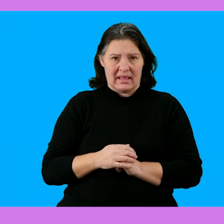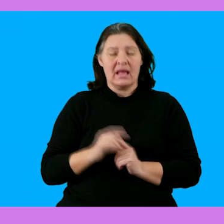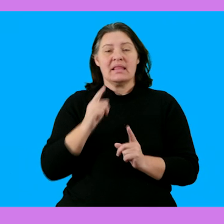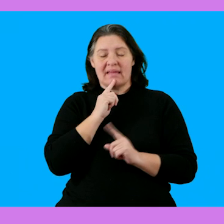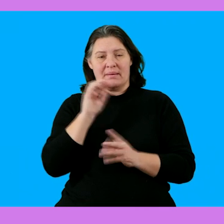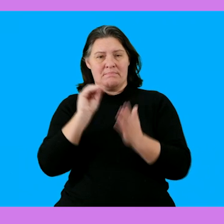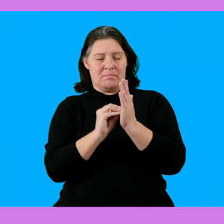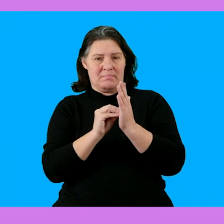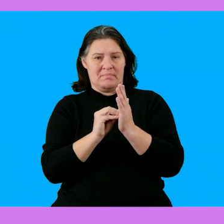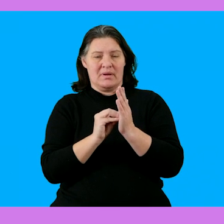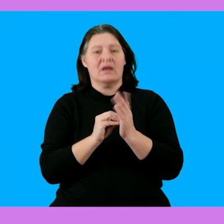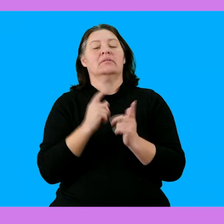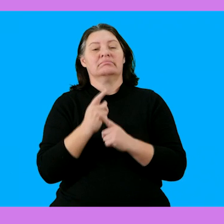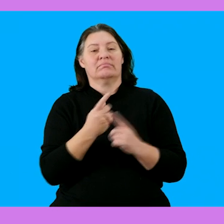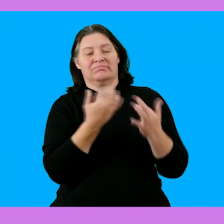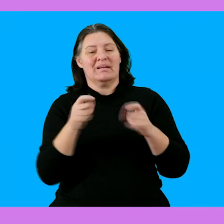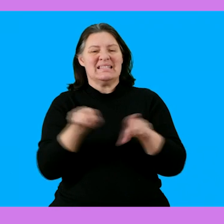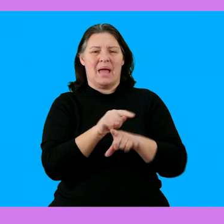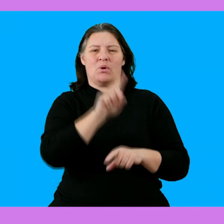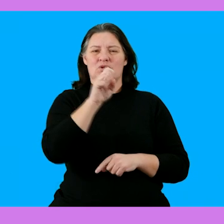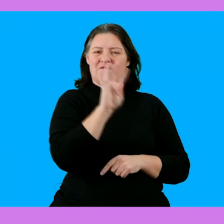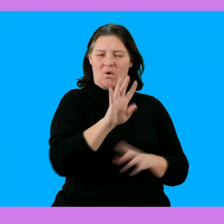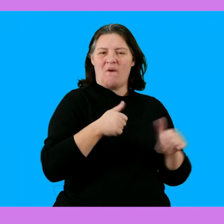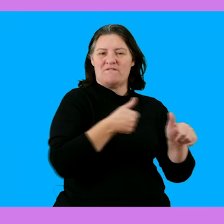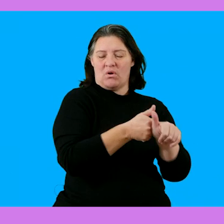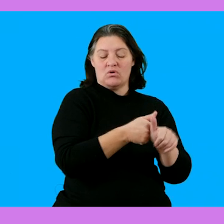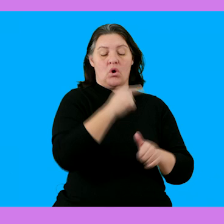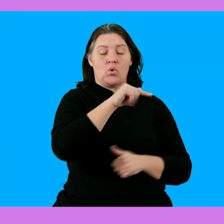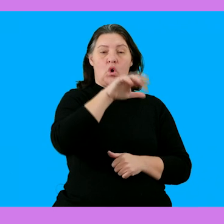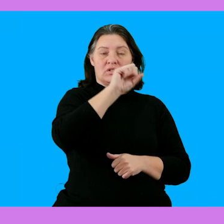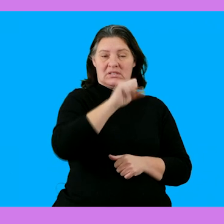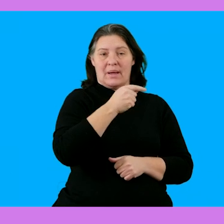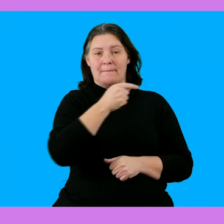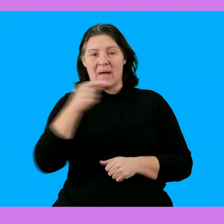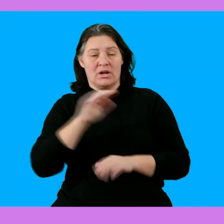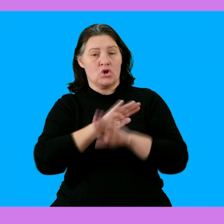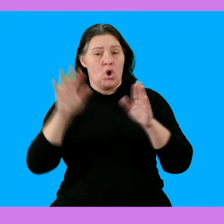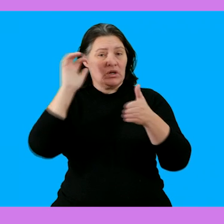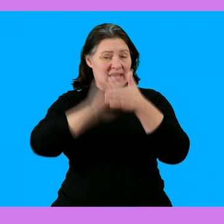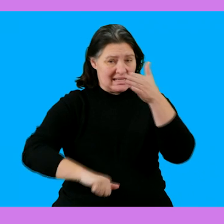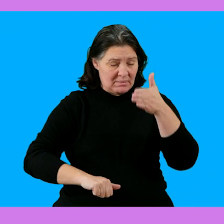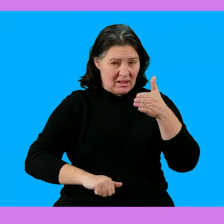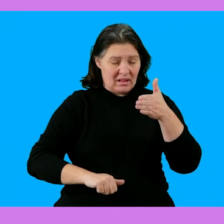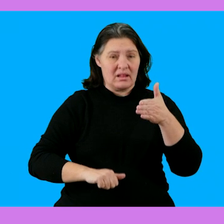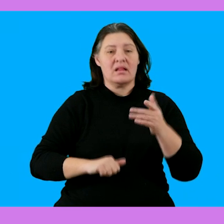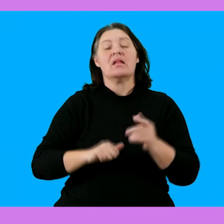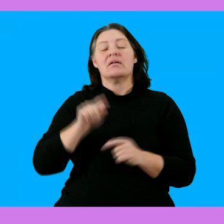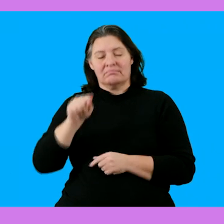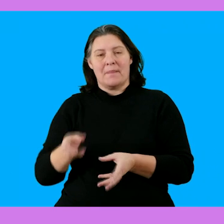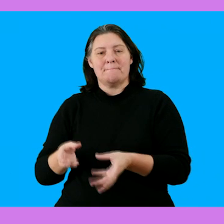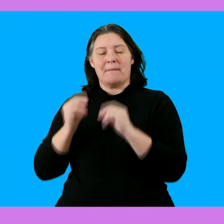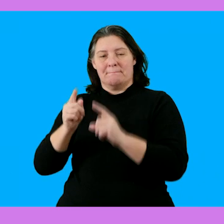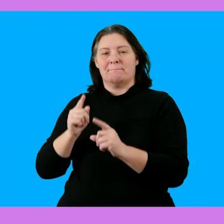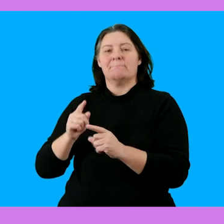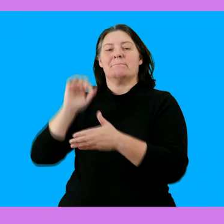taxable income, like we did now with question number 4. So your gross income minus your non-taxable deductions will give you